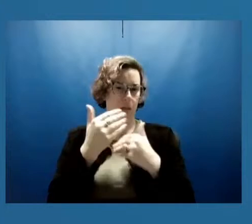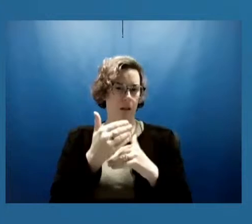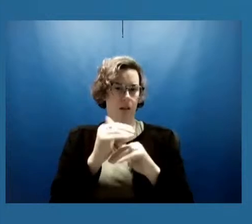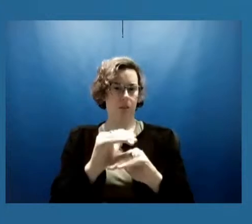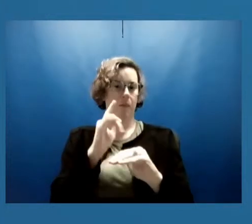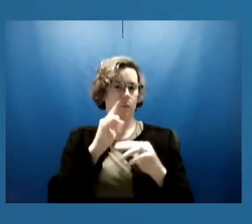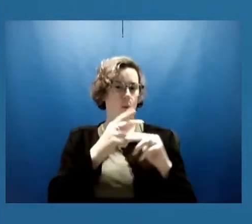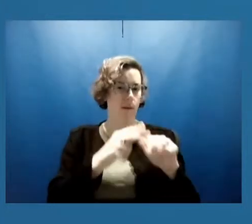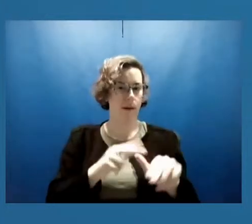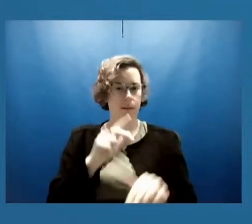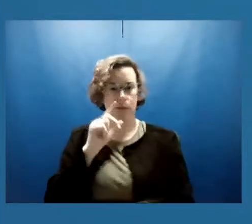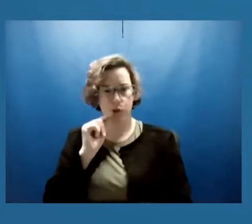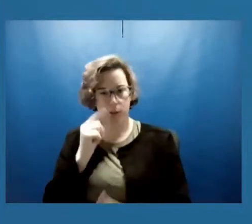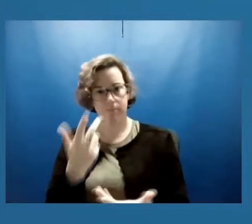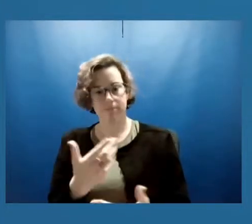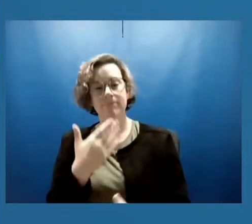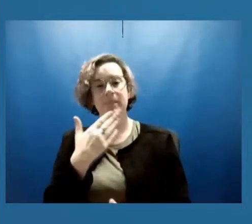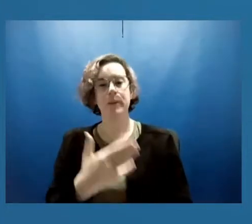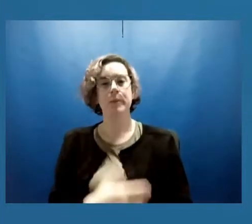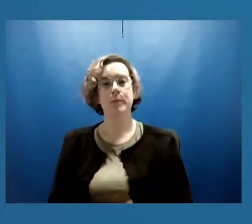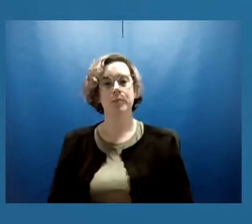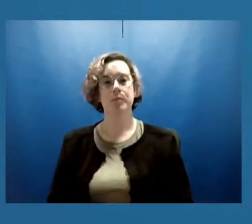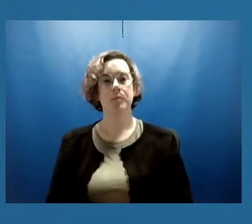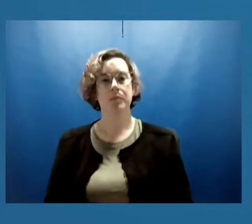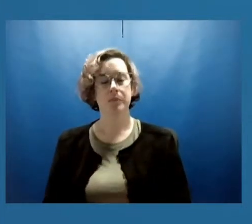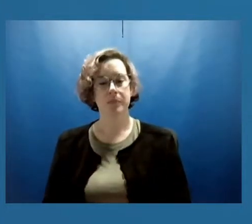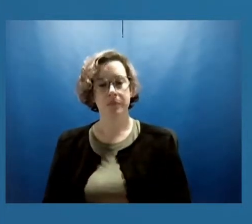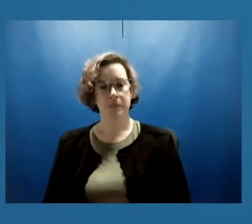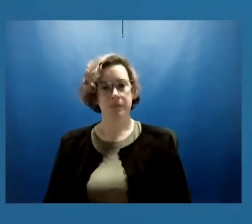poultry. Thank you.